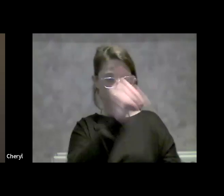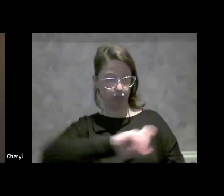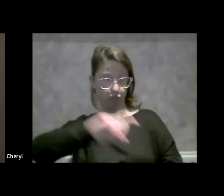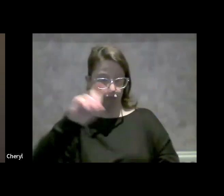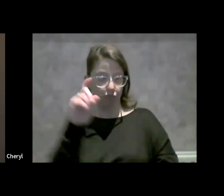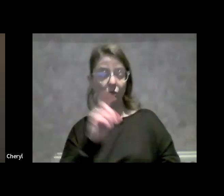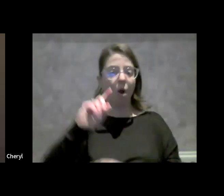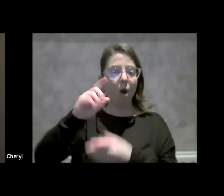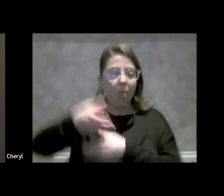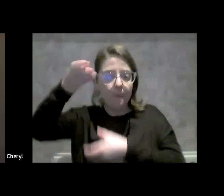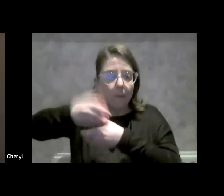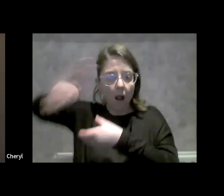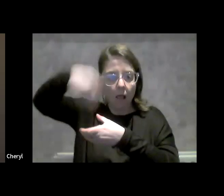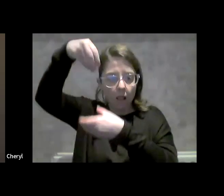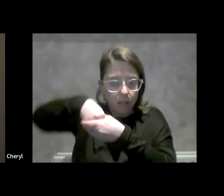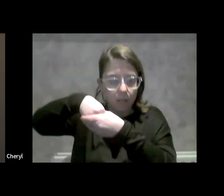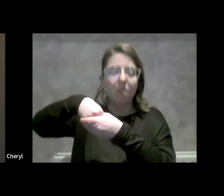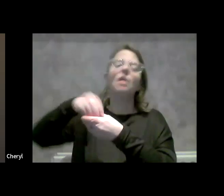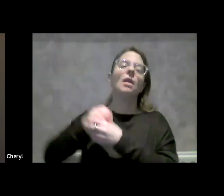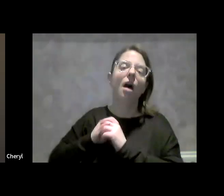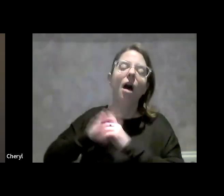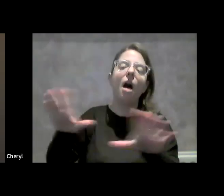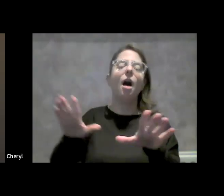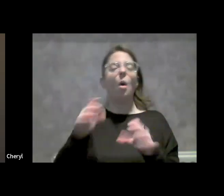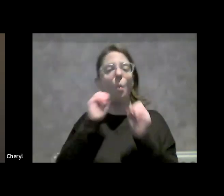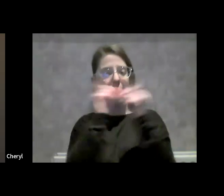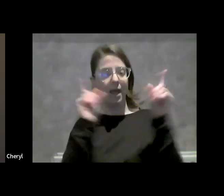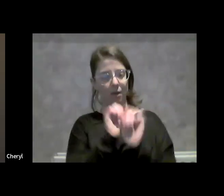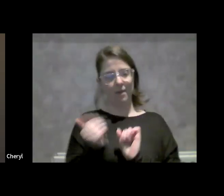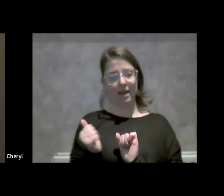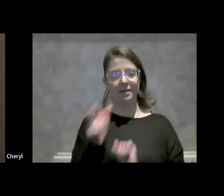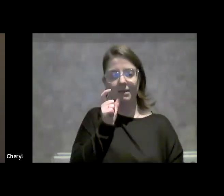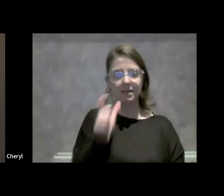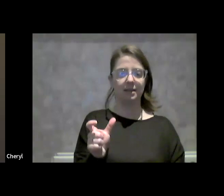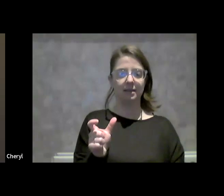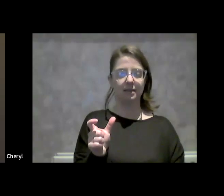in bottles, get pissed on them and wake up next to them.